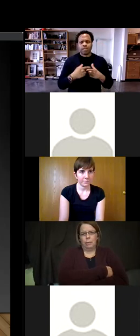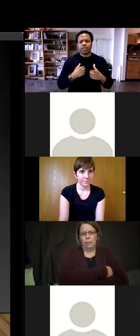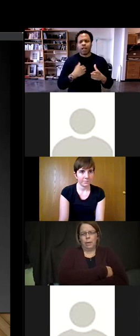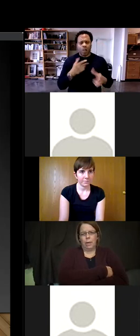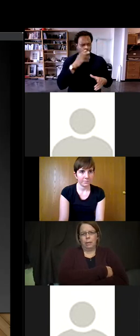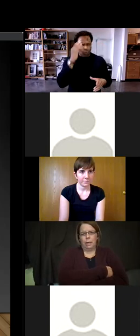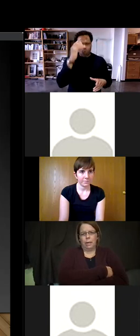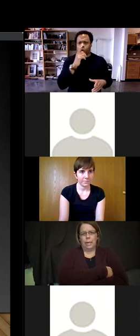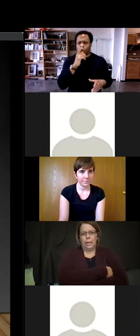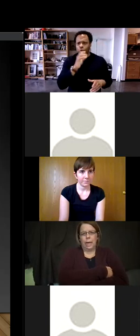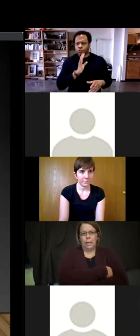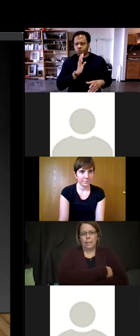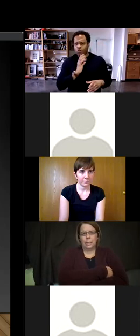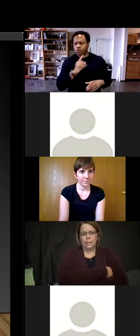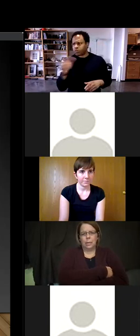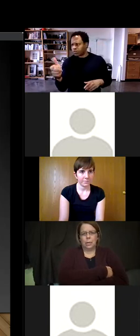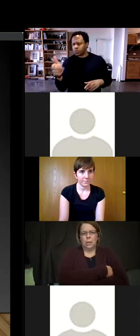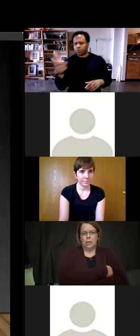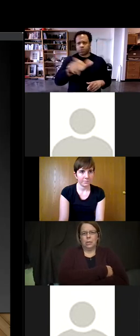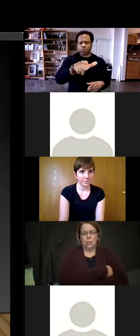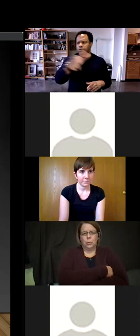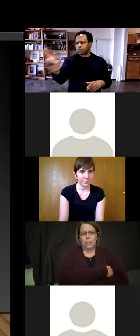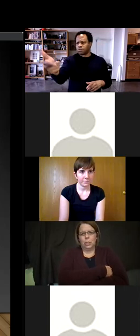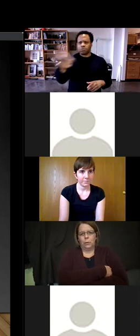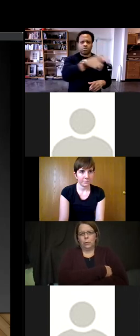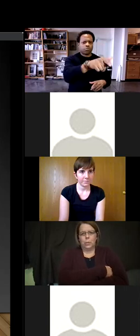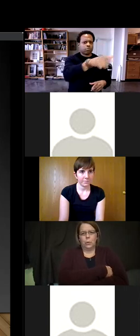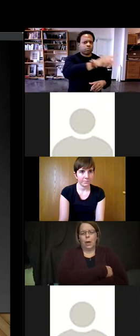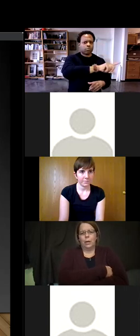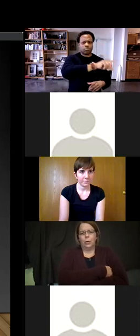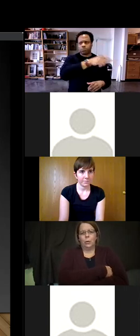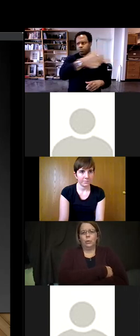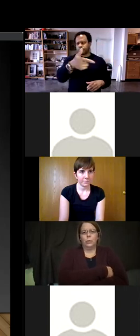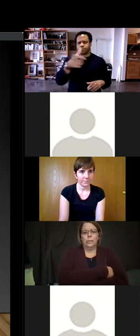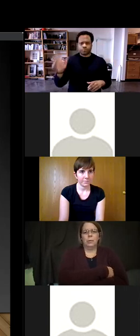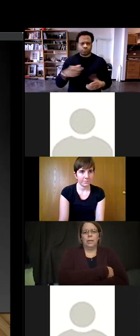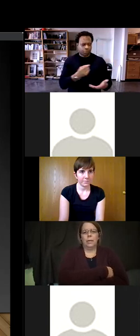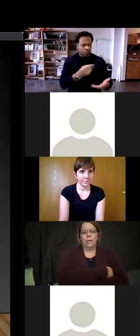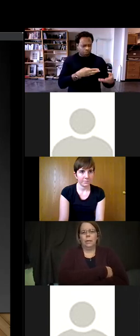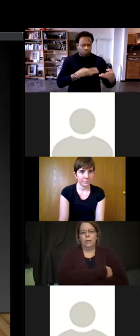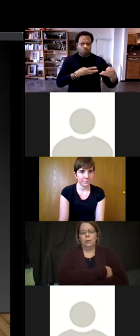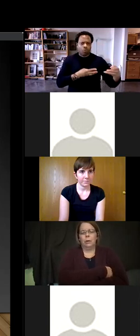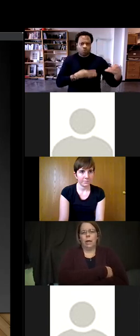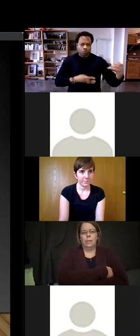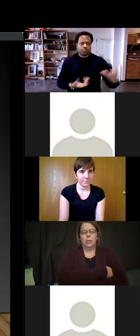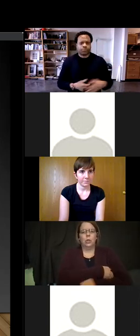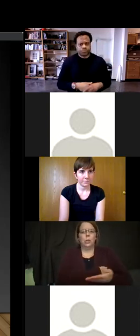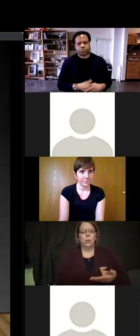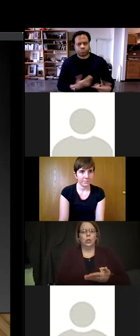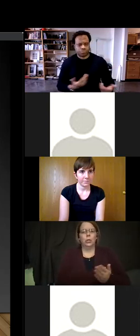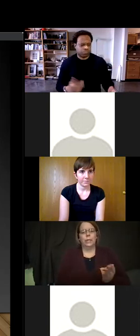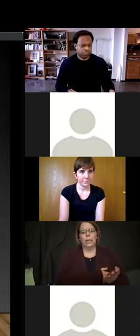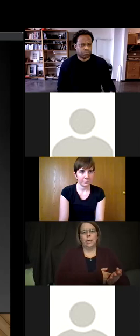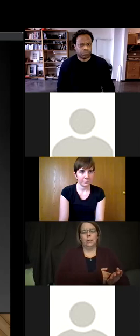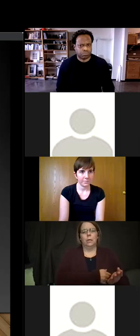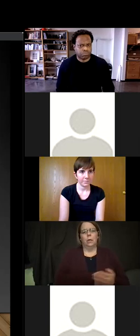And then they connect to each other. So I know who is speaking, and it shows